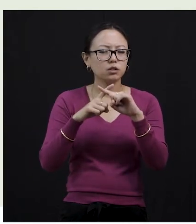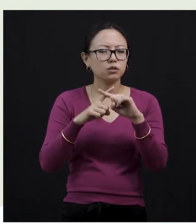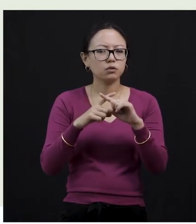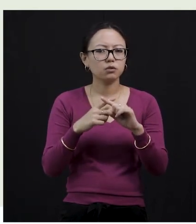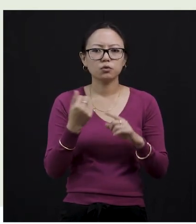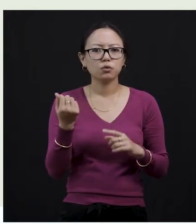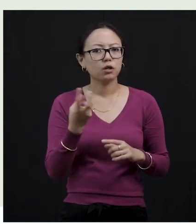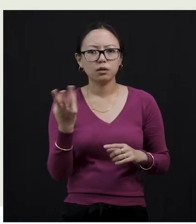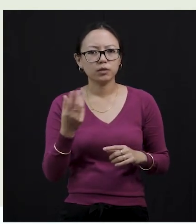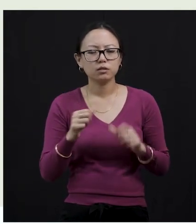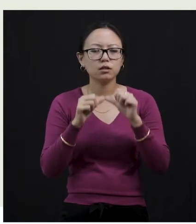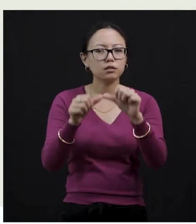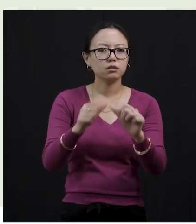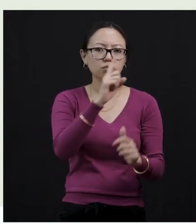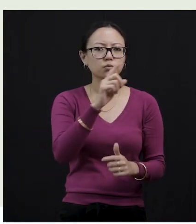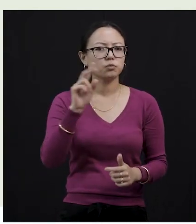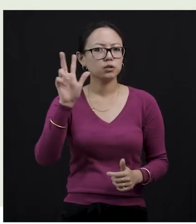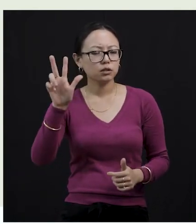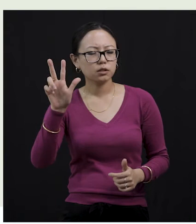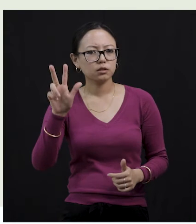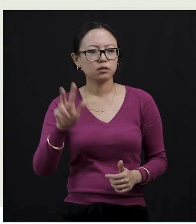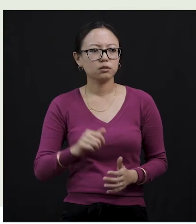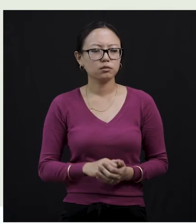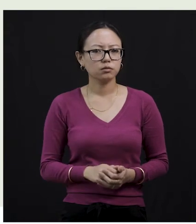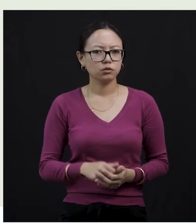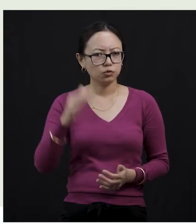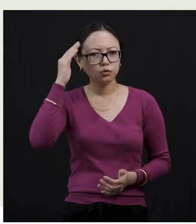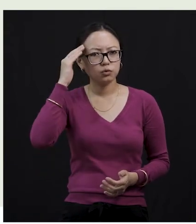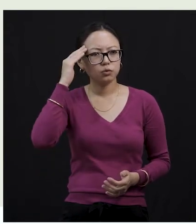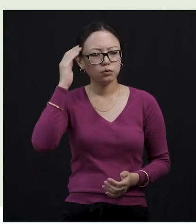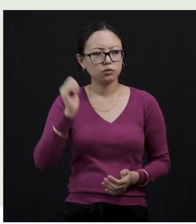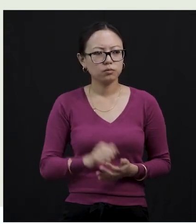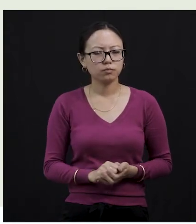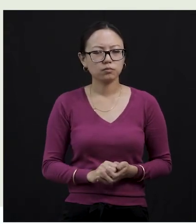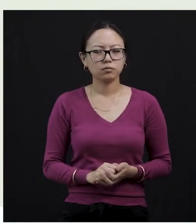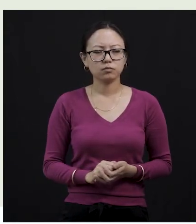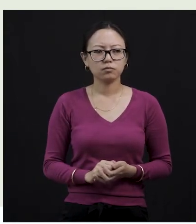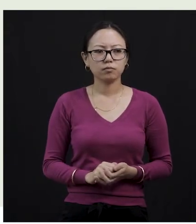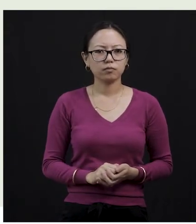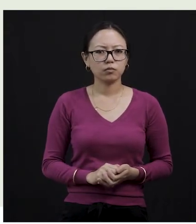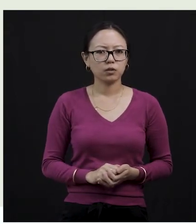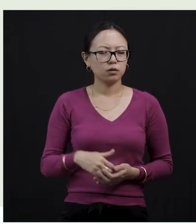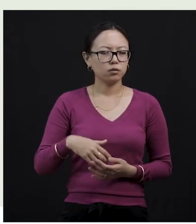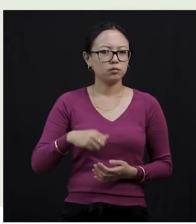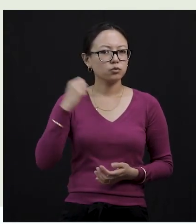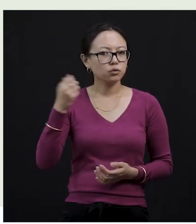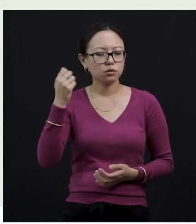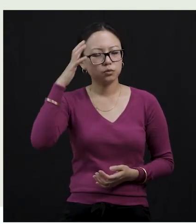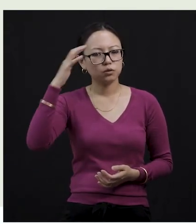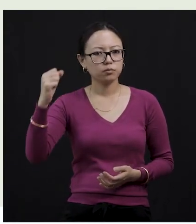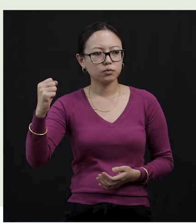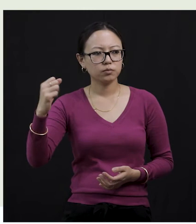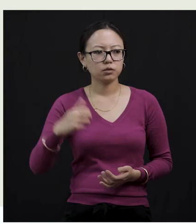times 18 we have in the table of 6, children? Do you know the table of 6? Okay, try to recall it.